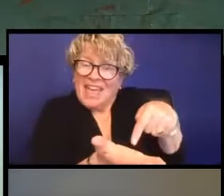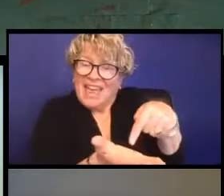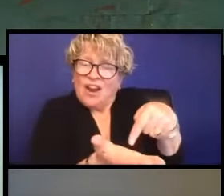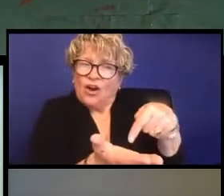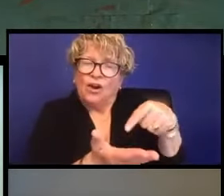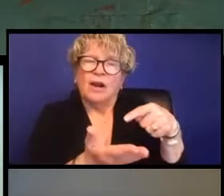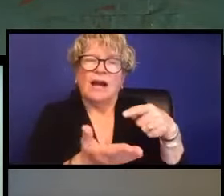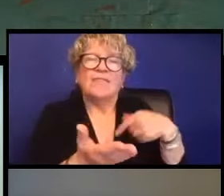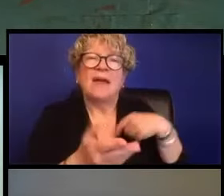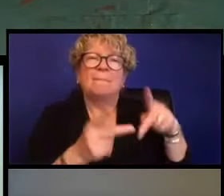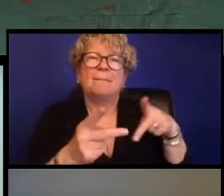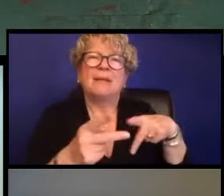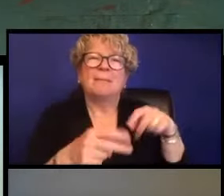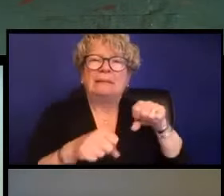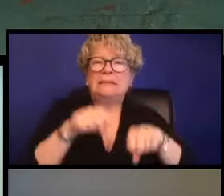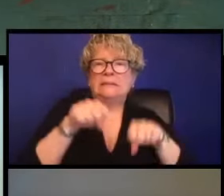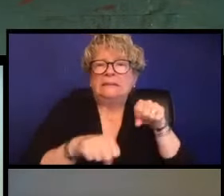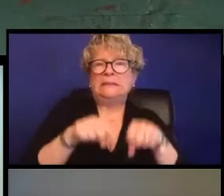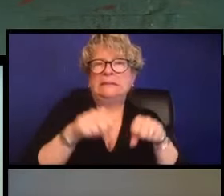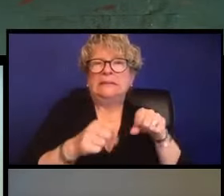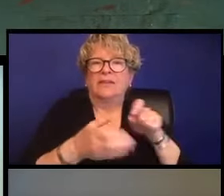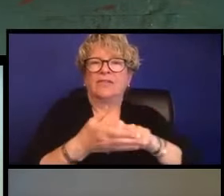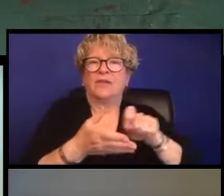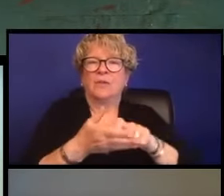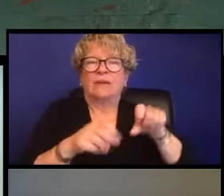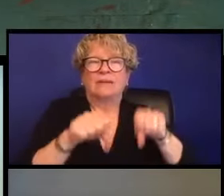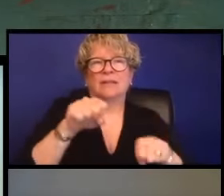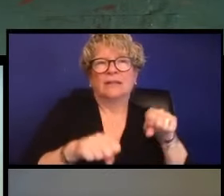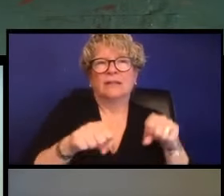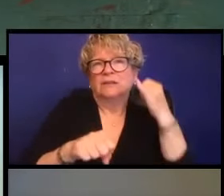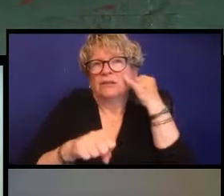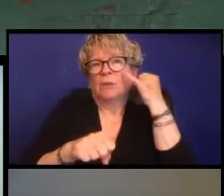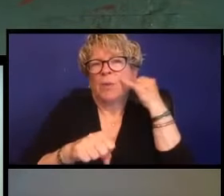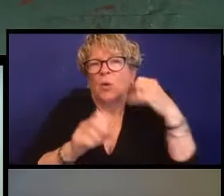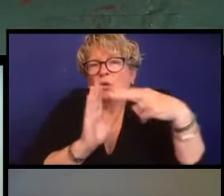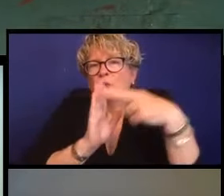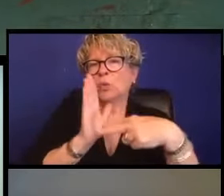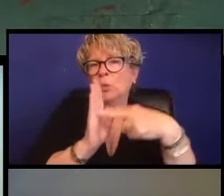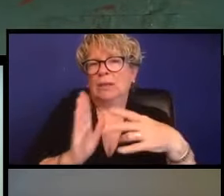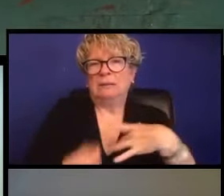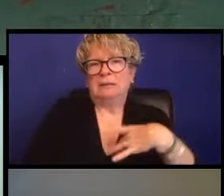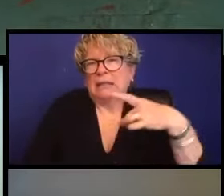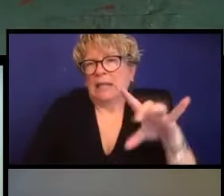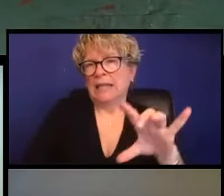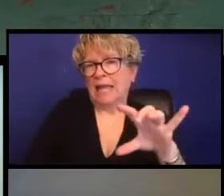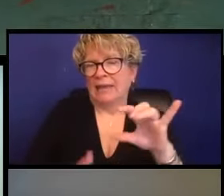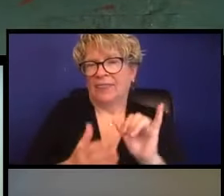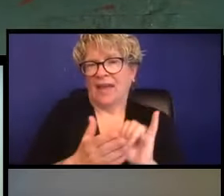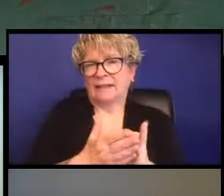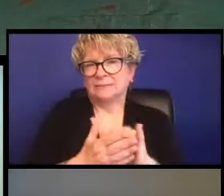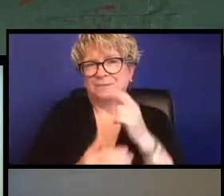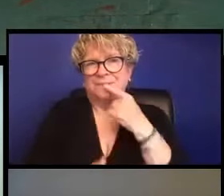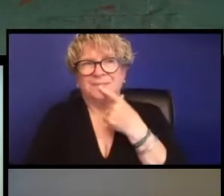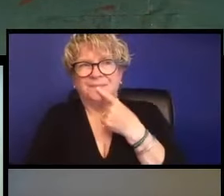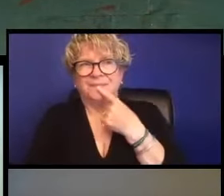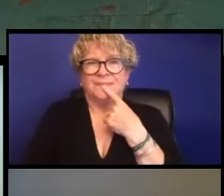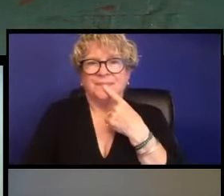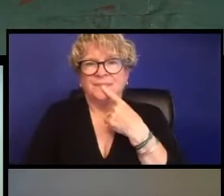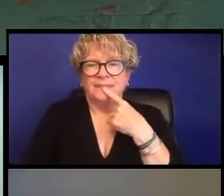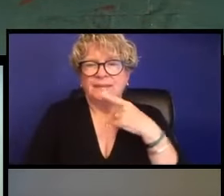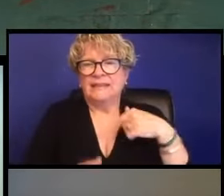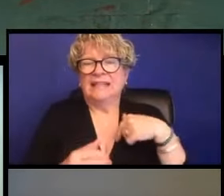Or, I don't know, people might not, let me not. Throw that voice out of the